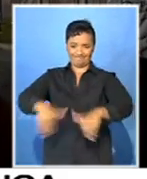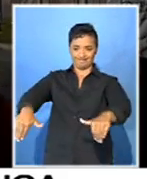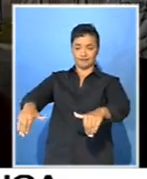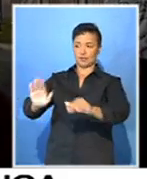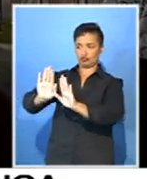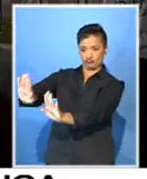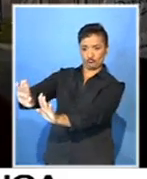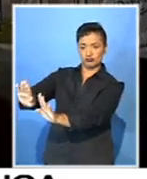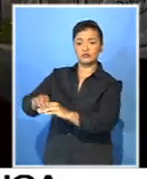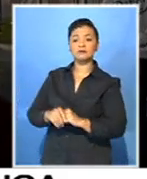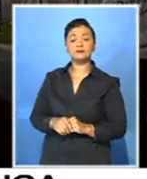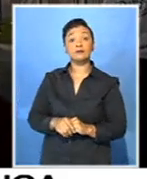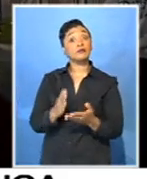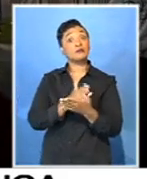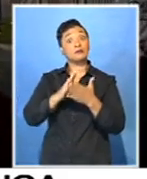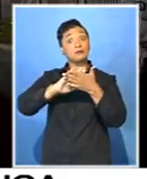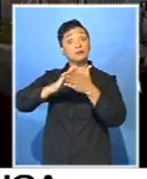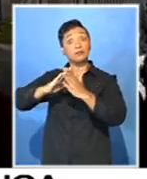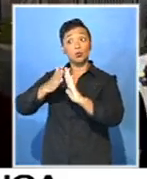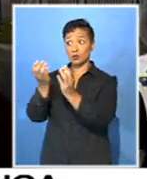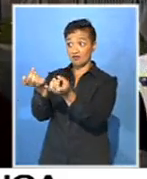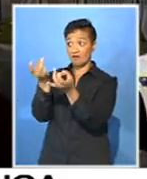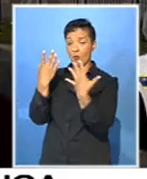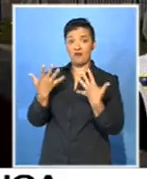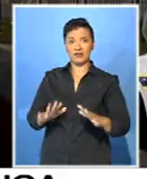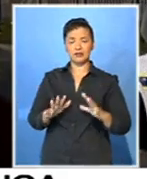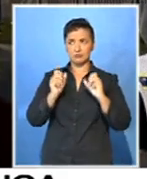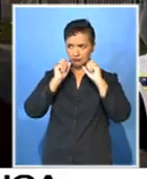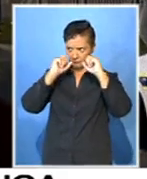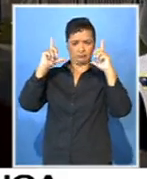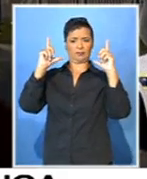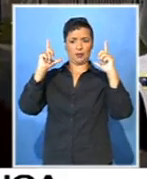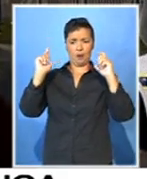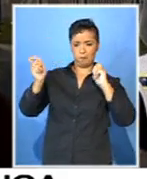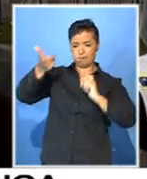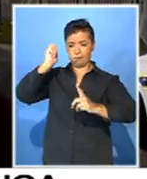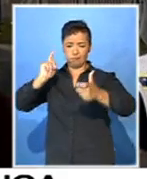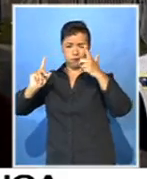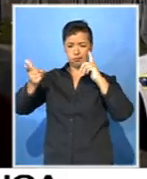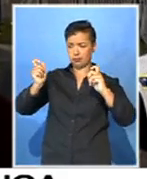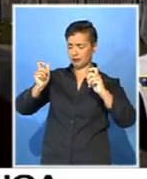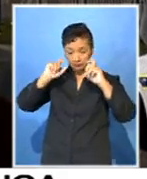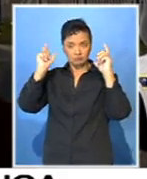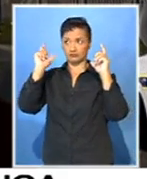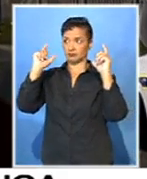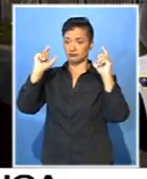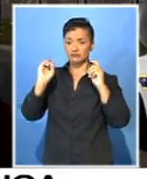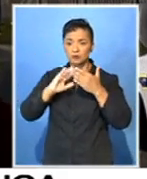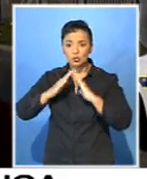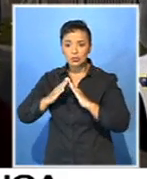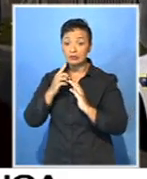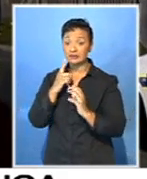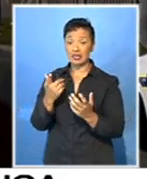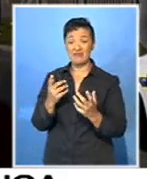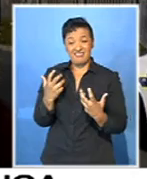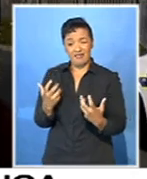however, tell you is that some community members told us that they woke up this morning to the sound of gunfire, and somebody going as far as calling it